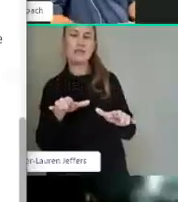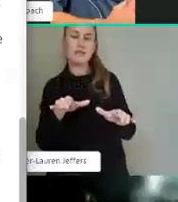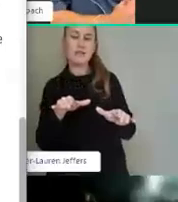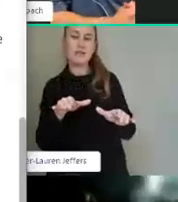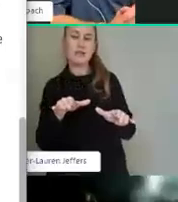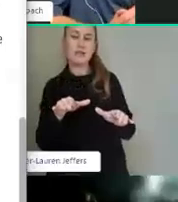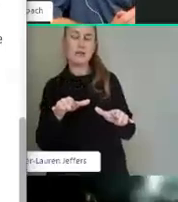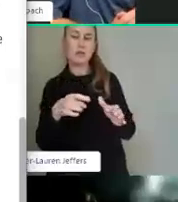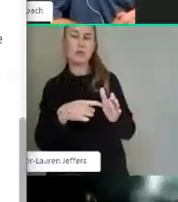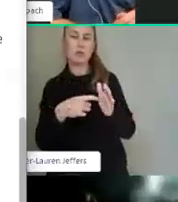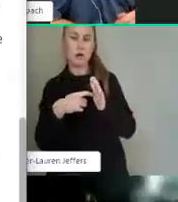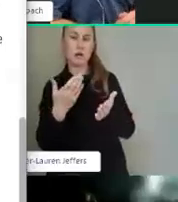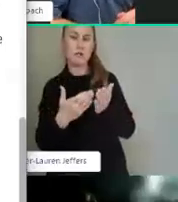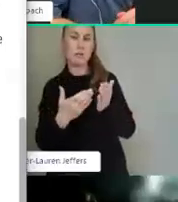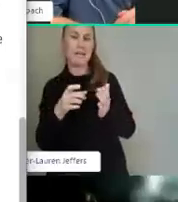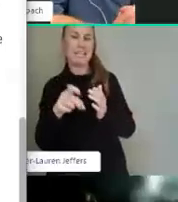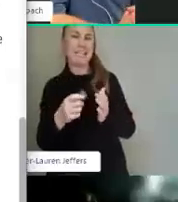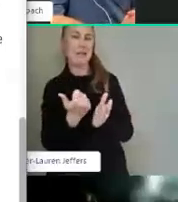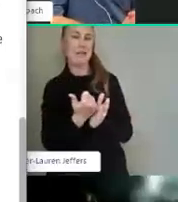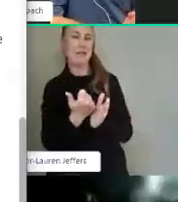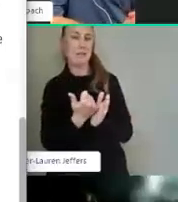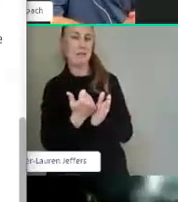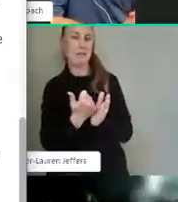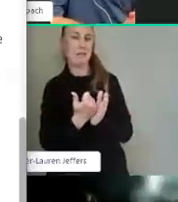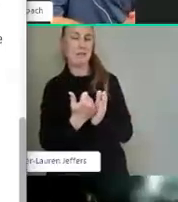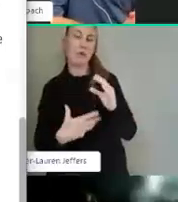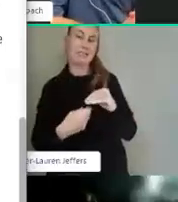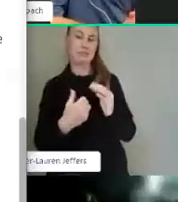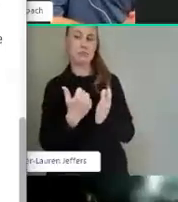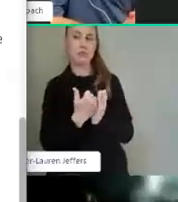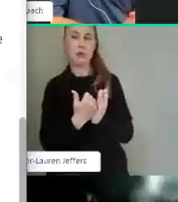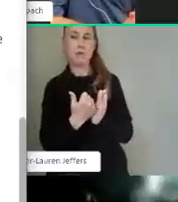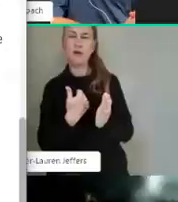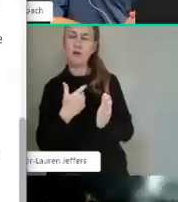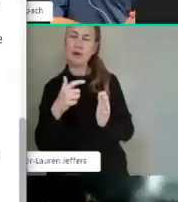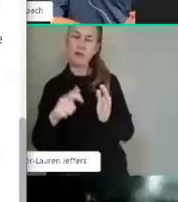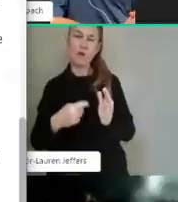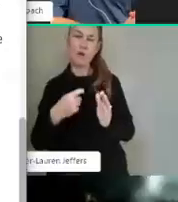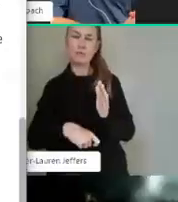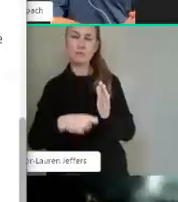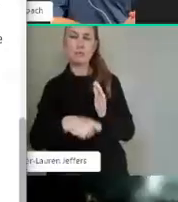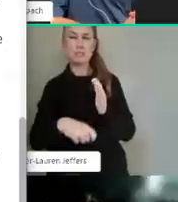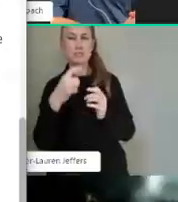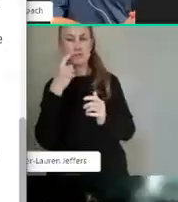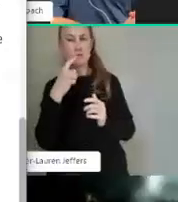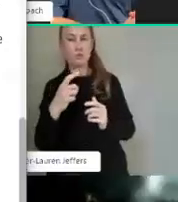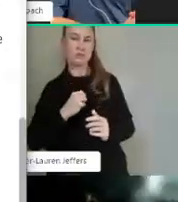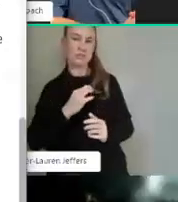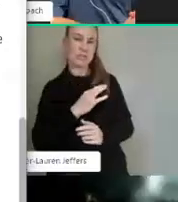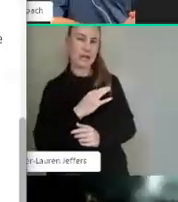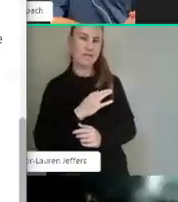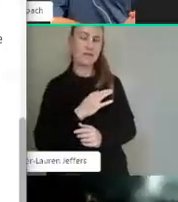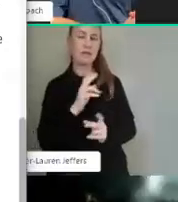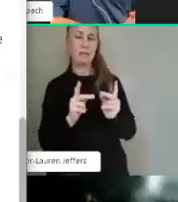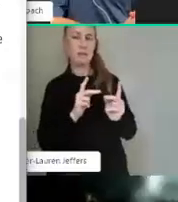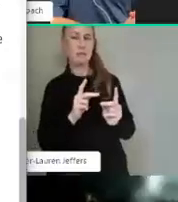may require additional help. You have a pretty low expense, especially for personnel, and a lot of